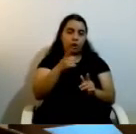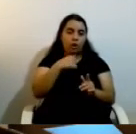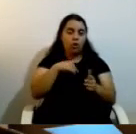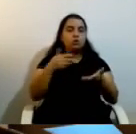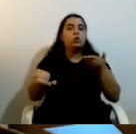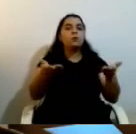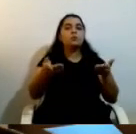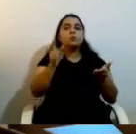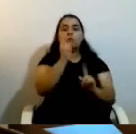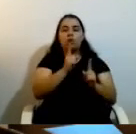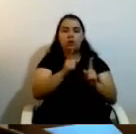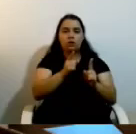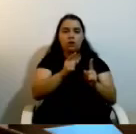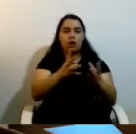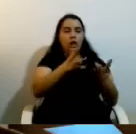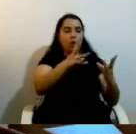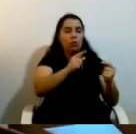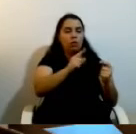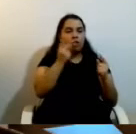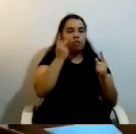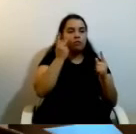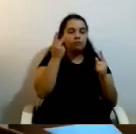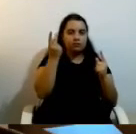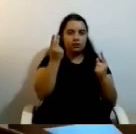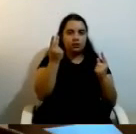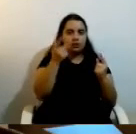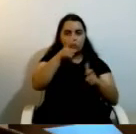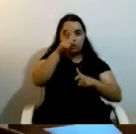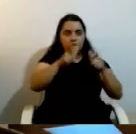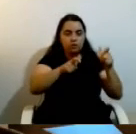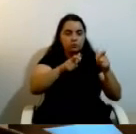life that non-disabled people take for granted.